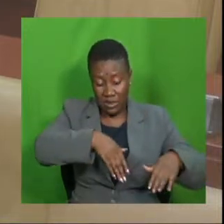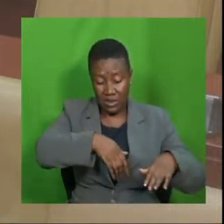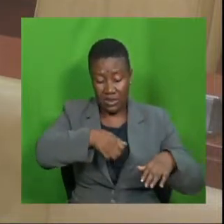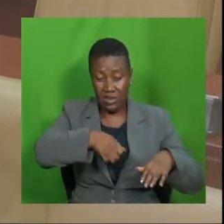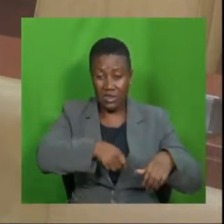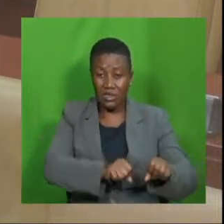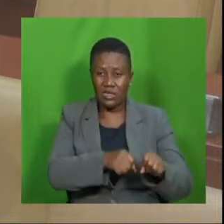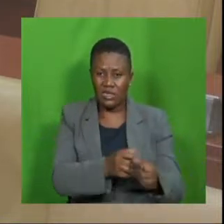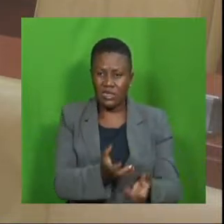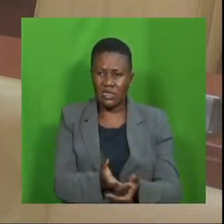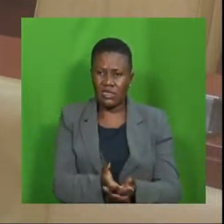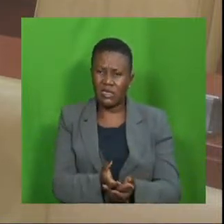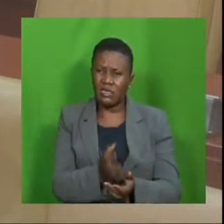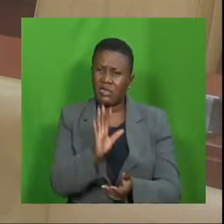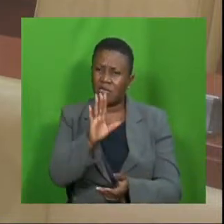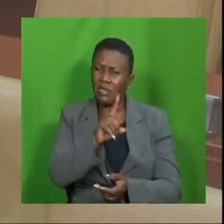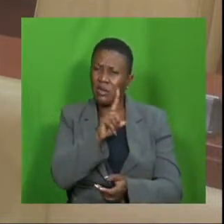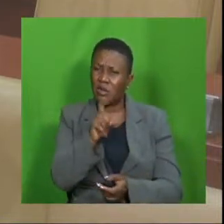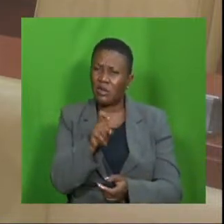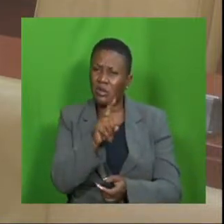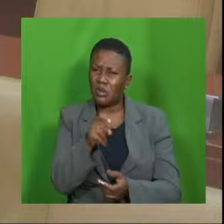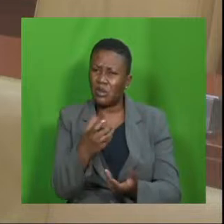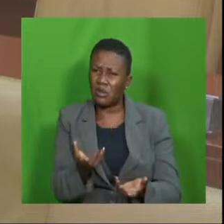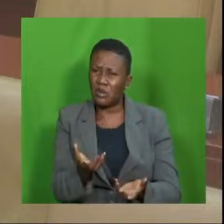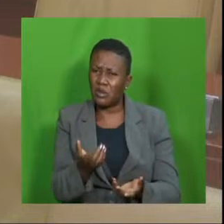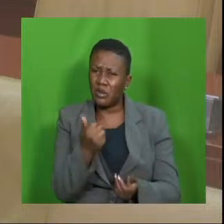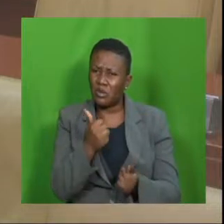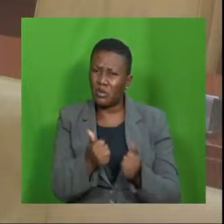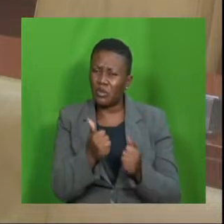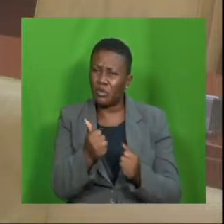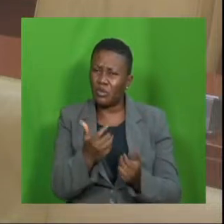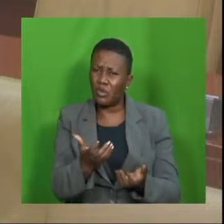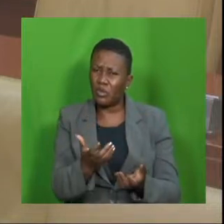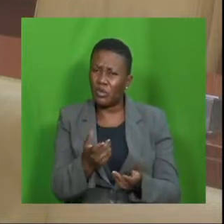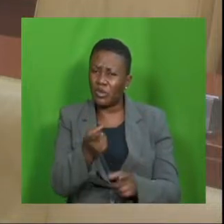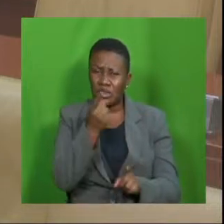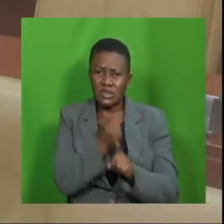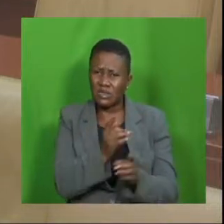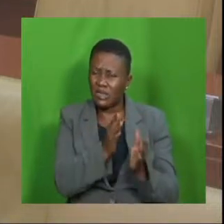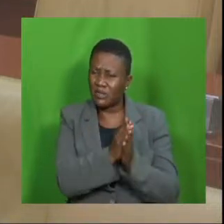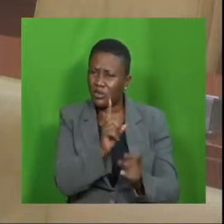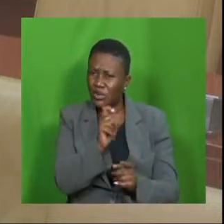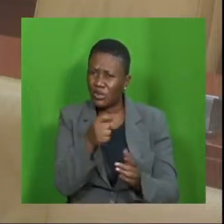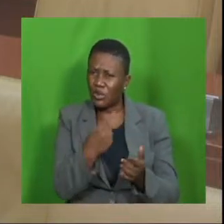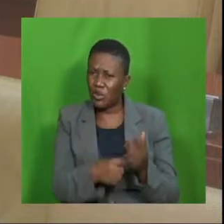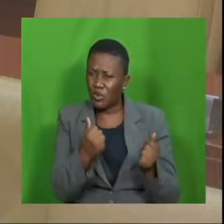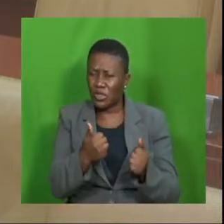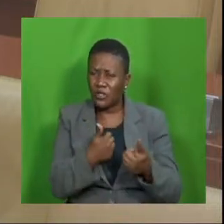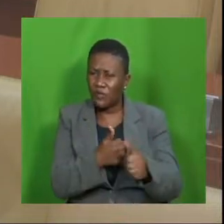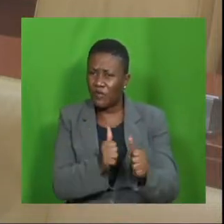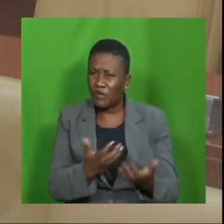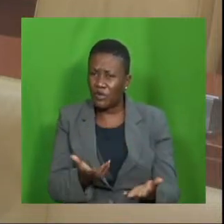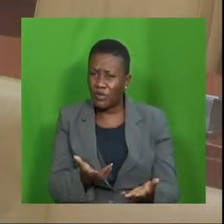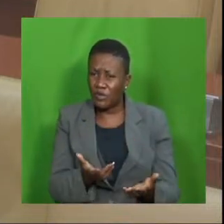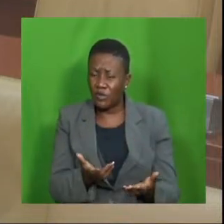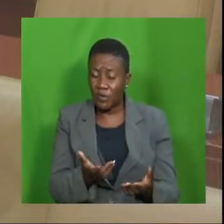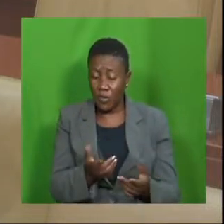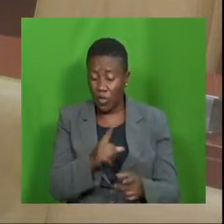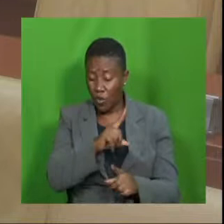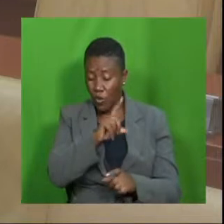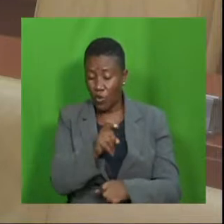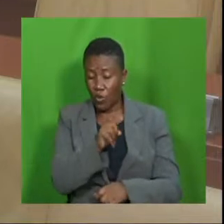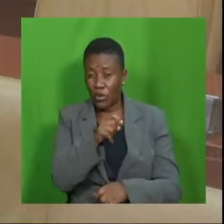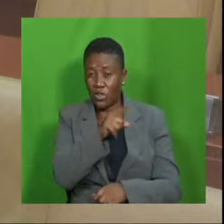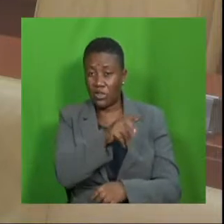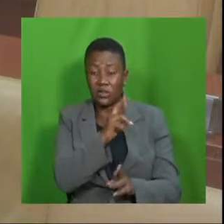Honorable, which question were you following up on? Because the question he answered was